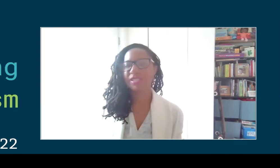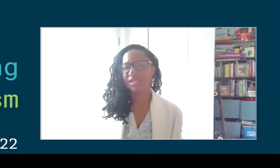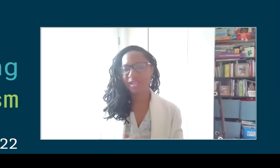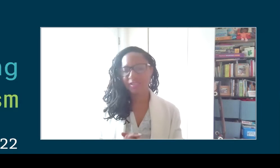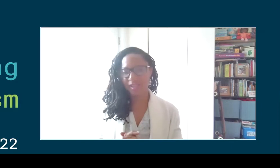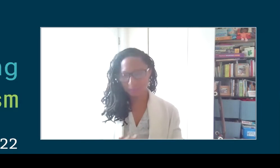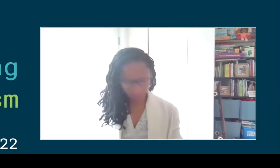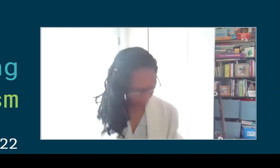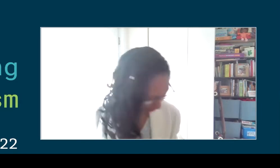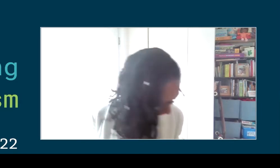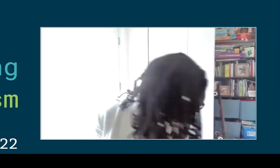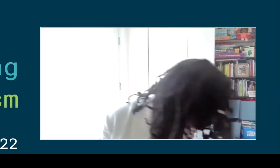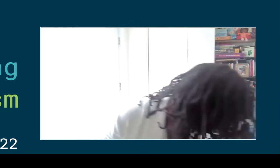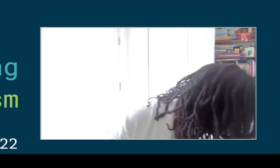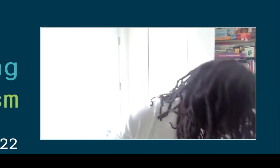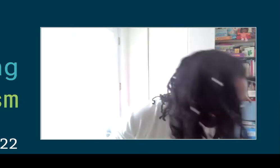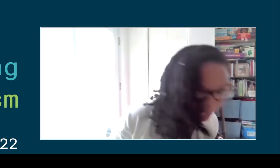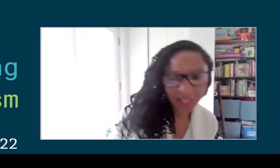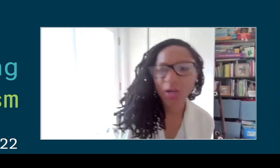So just another cup.